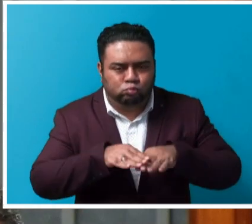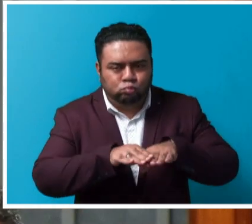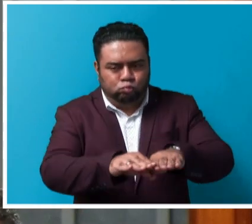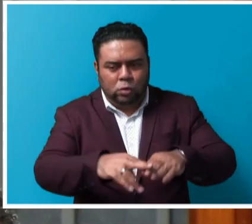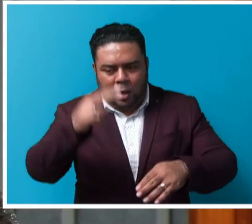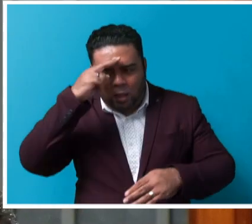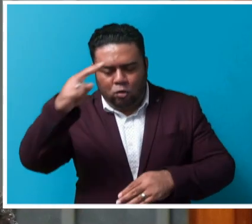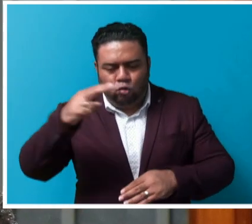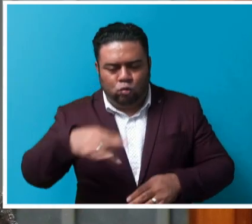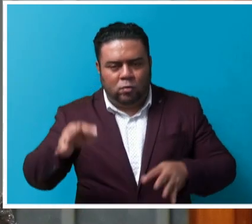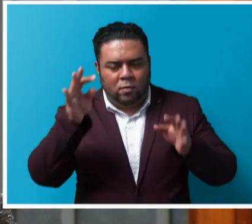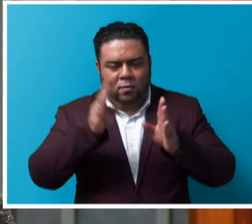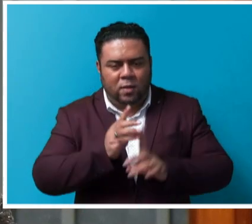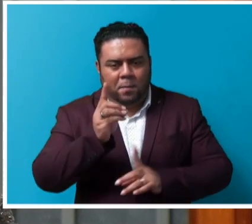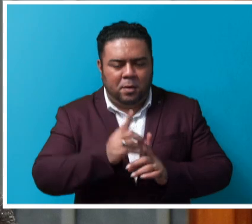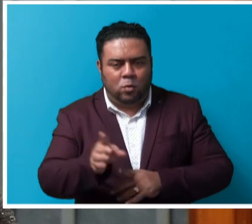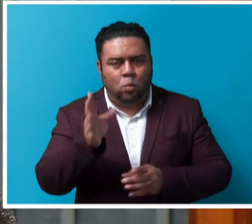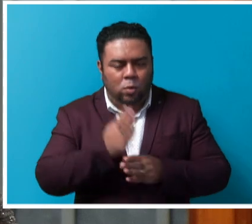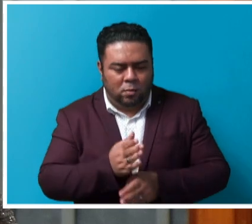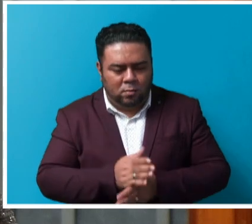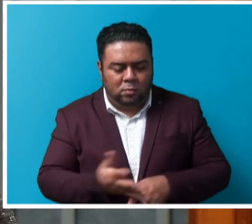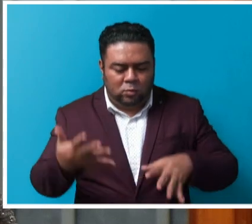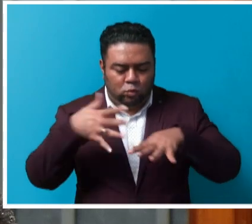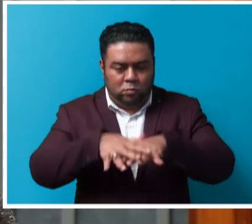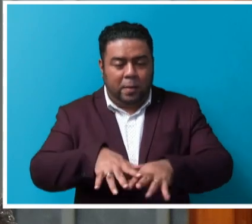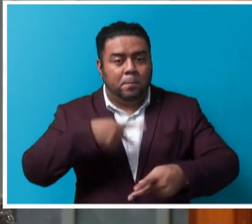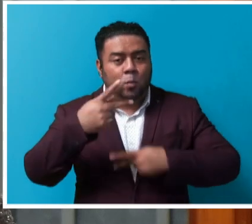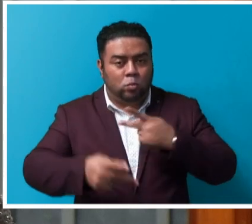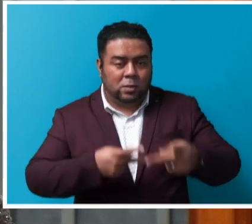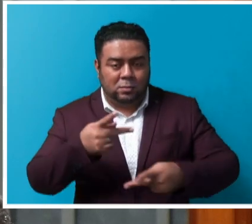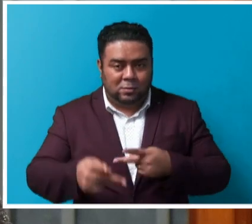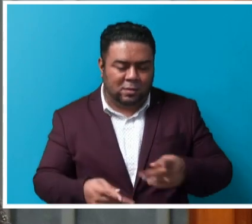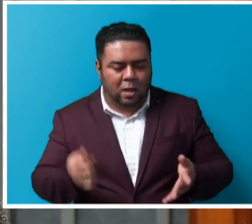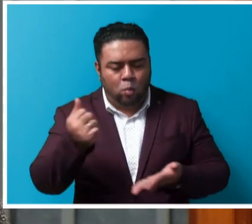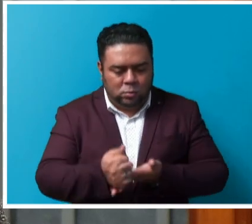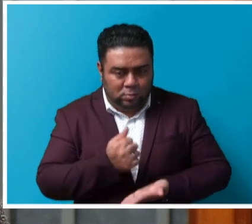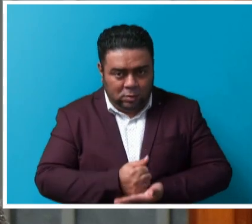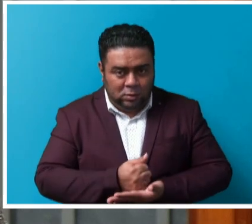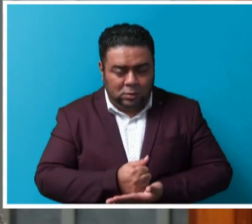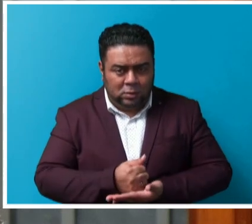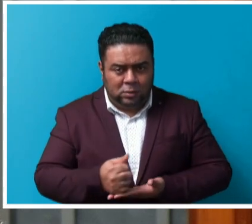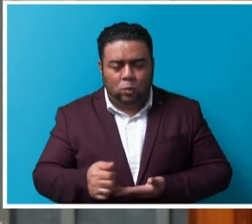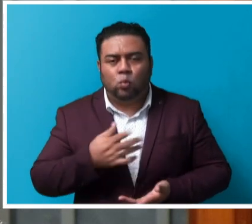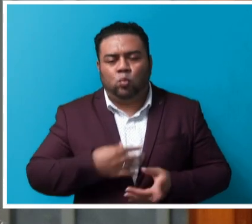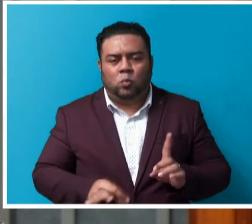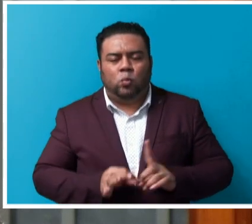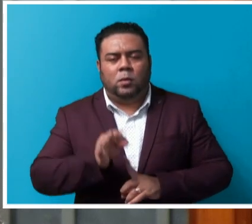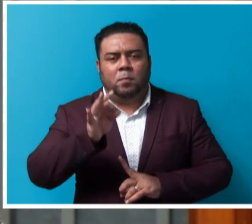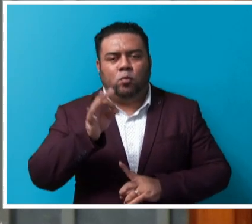efforts. By streamlining processes and enhancing accountability, we will improve service